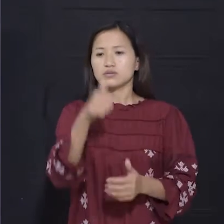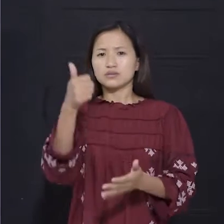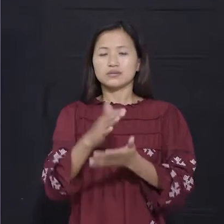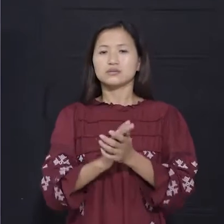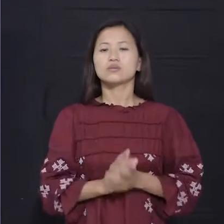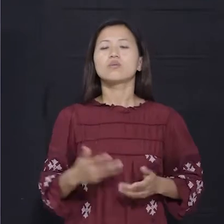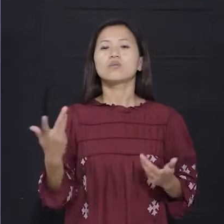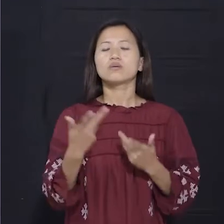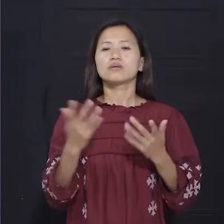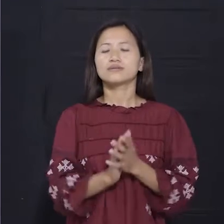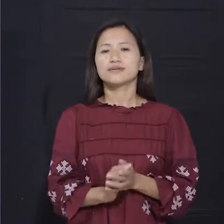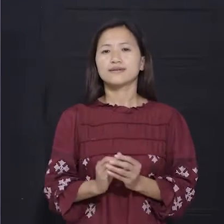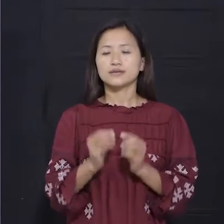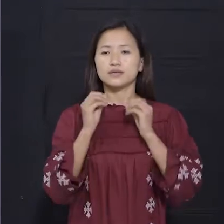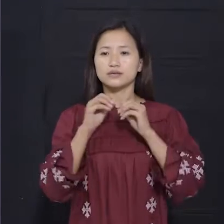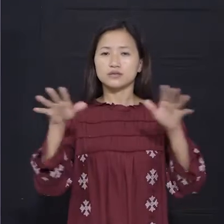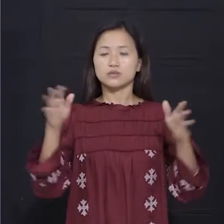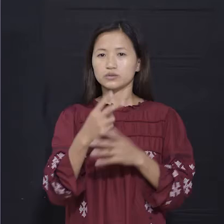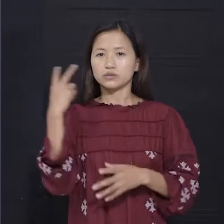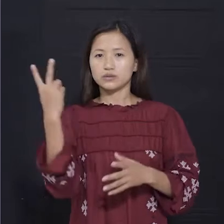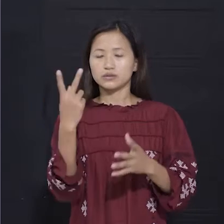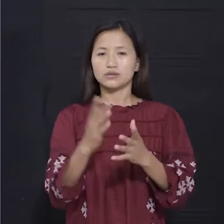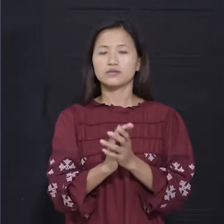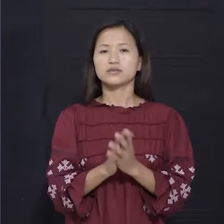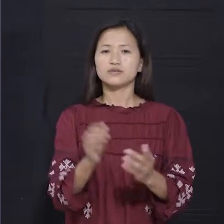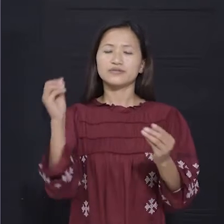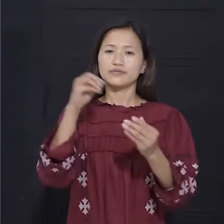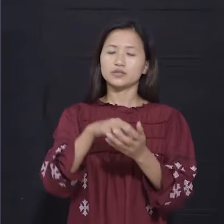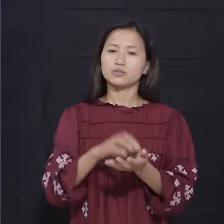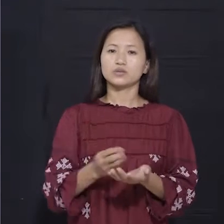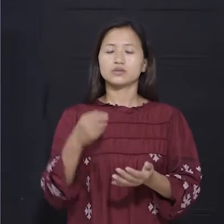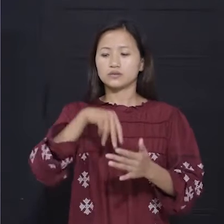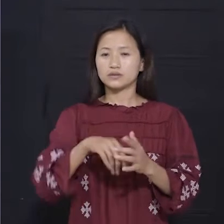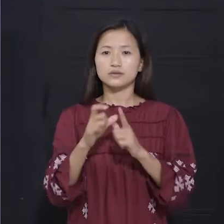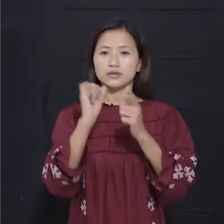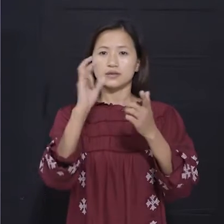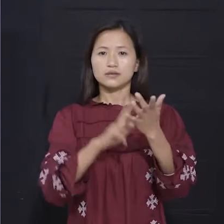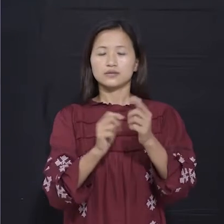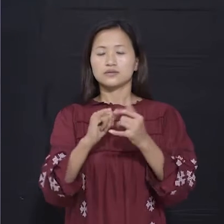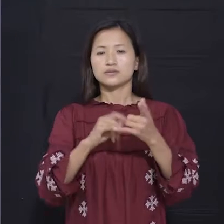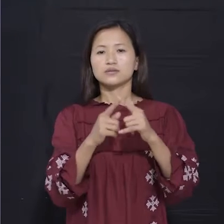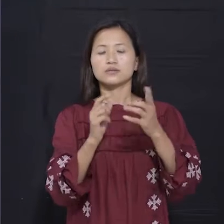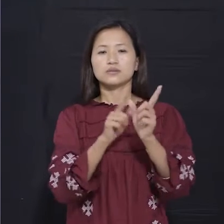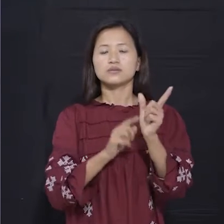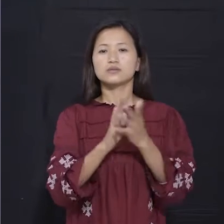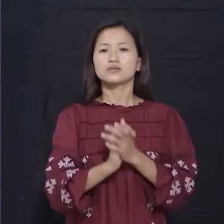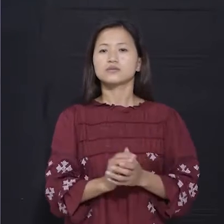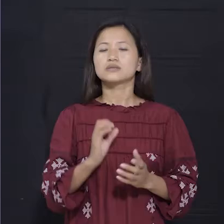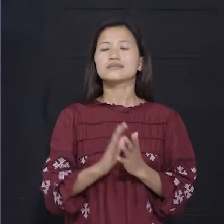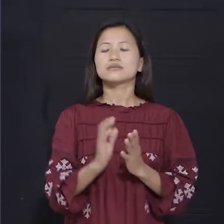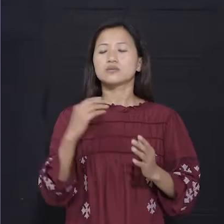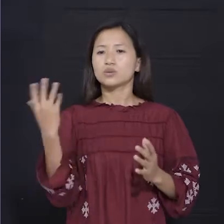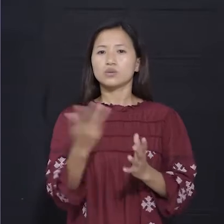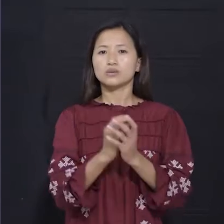they have explored, whatever they have discovered and invented, this dynasty is also known as the golden age of